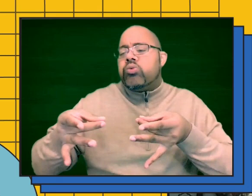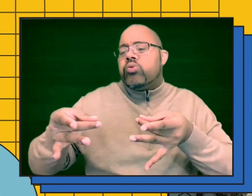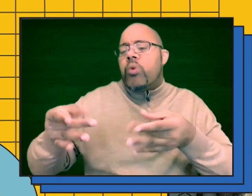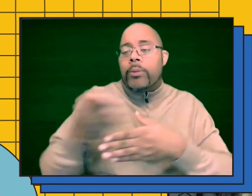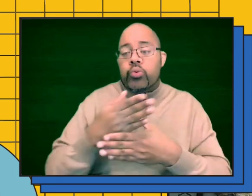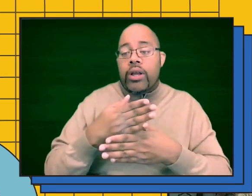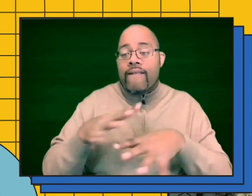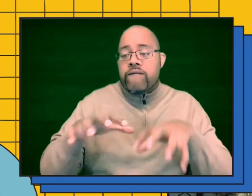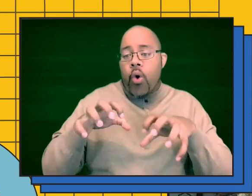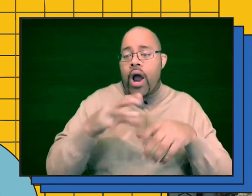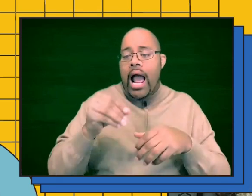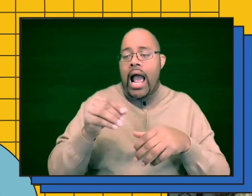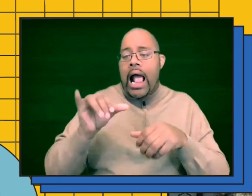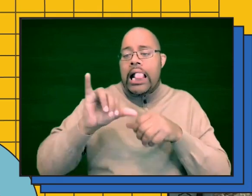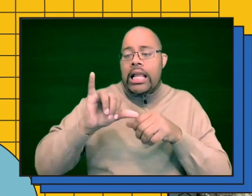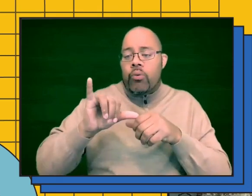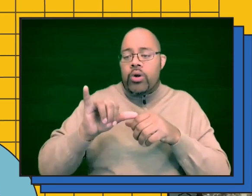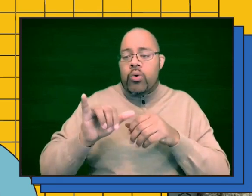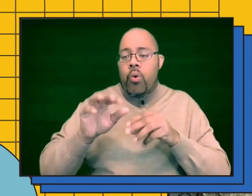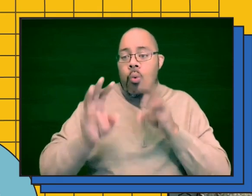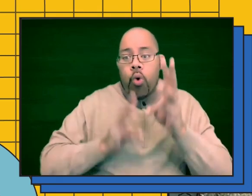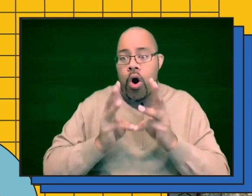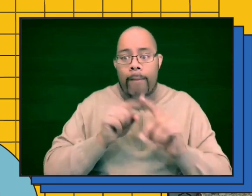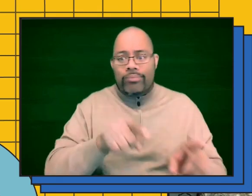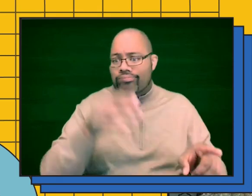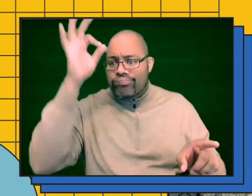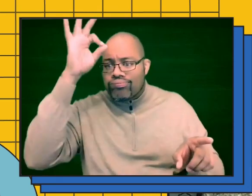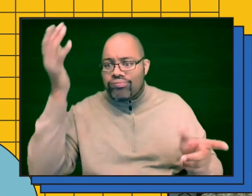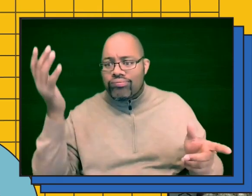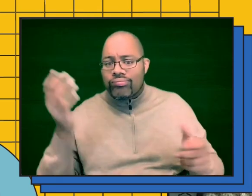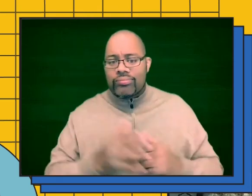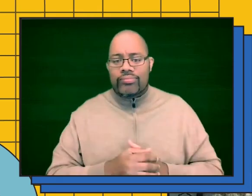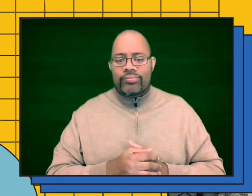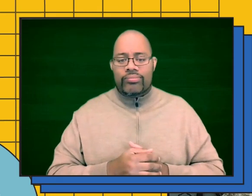gracefully between frozen and liquid worlds. But she doesn't know.